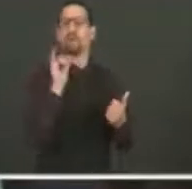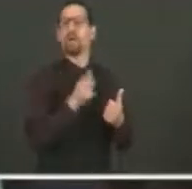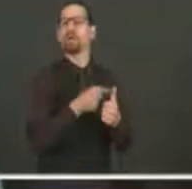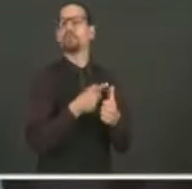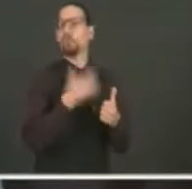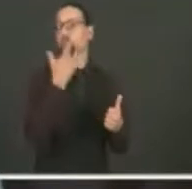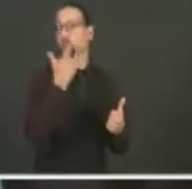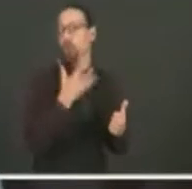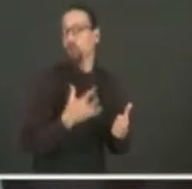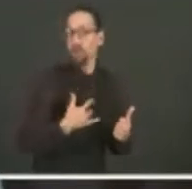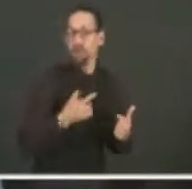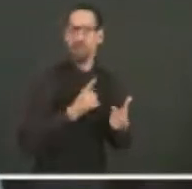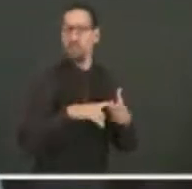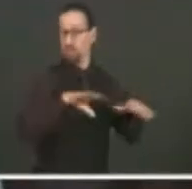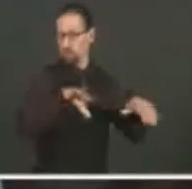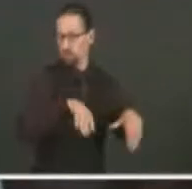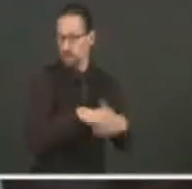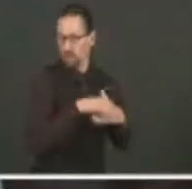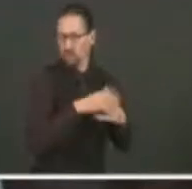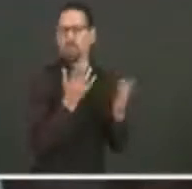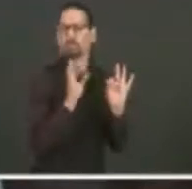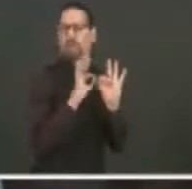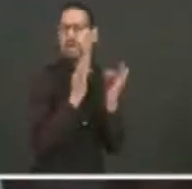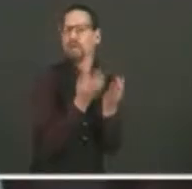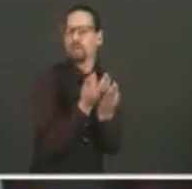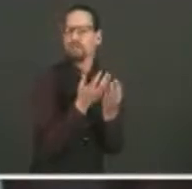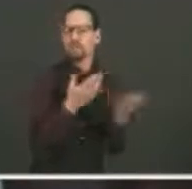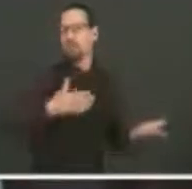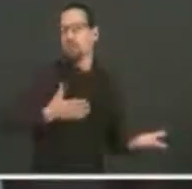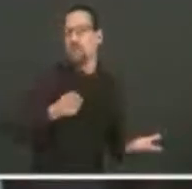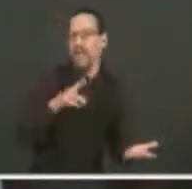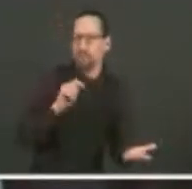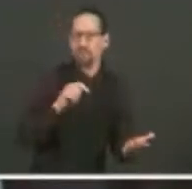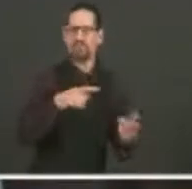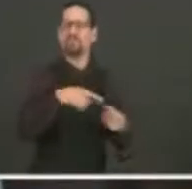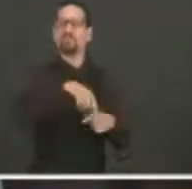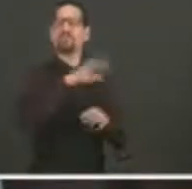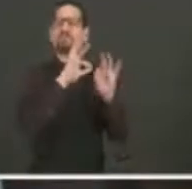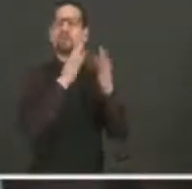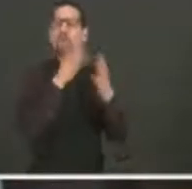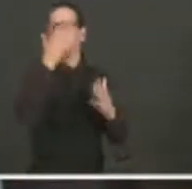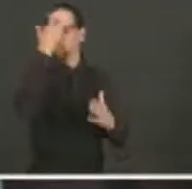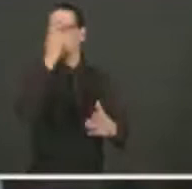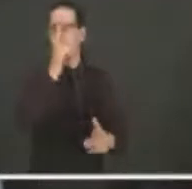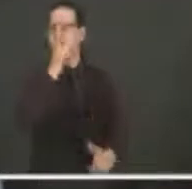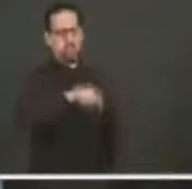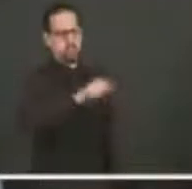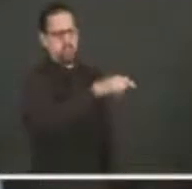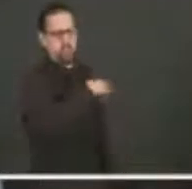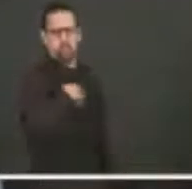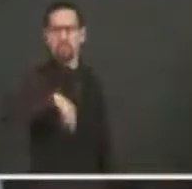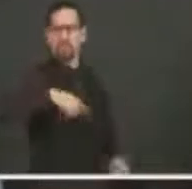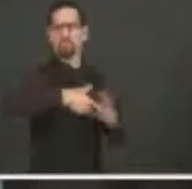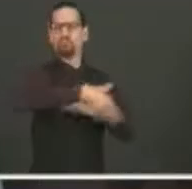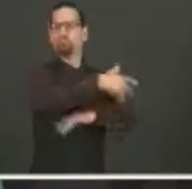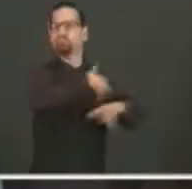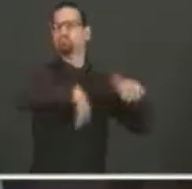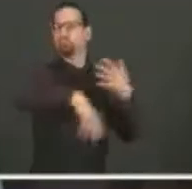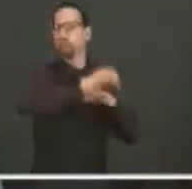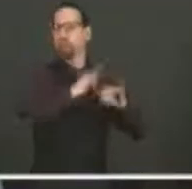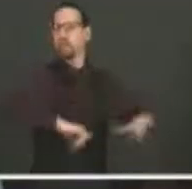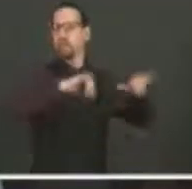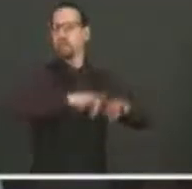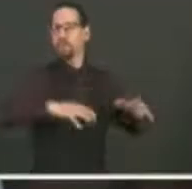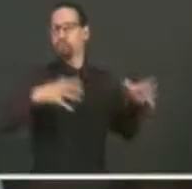you have mostly people who know each other, who are all going to be congregating with each other. And so that's to